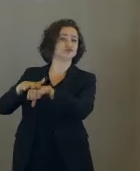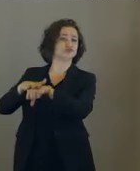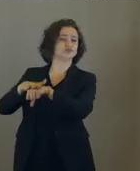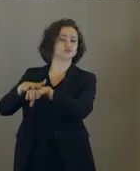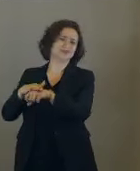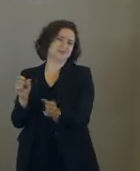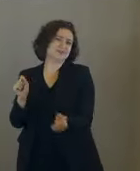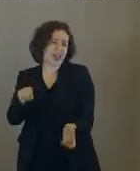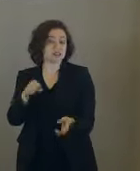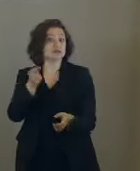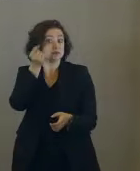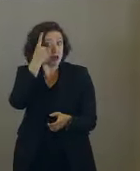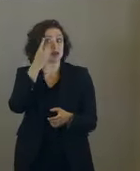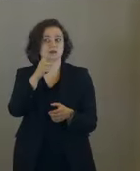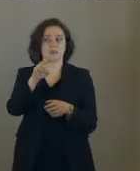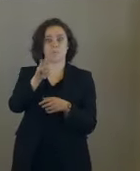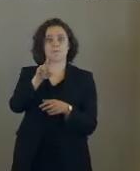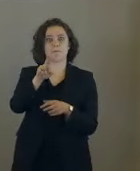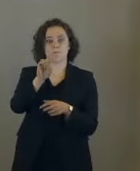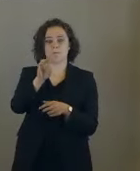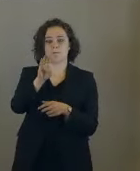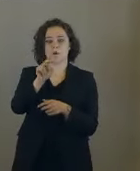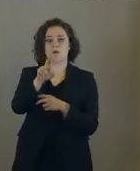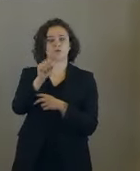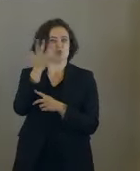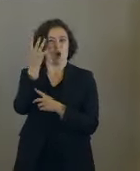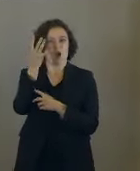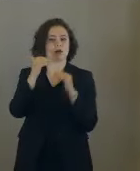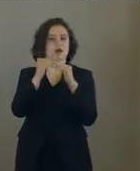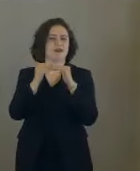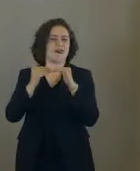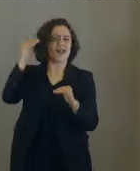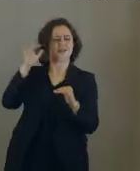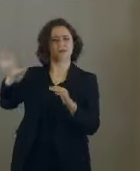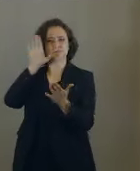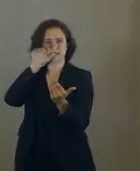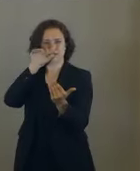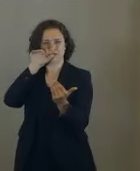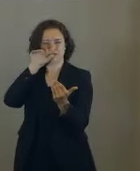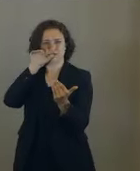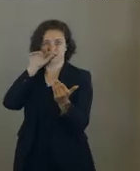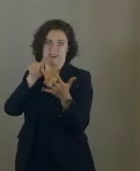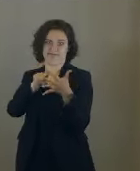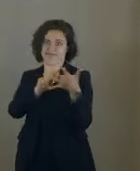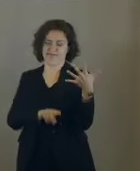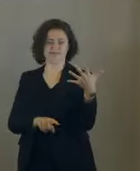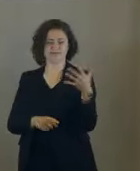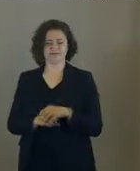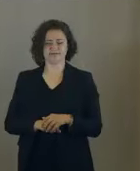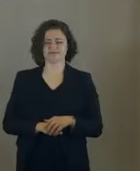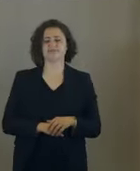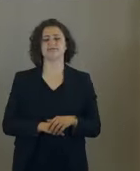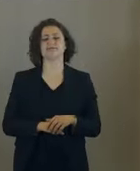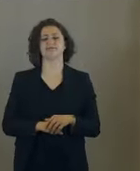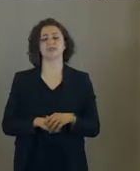the surface. It's really going above and beyond and exceeding expectations in so many respects.